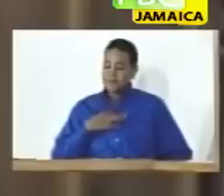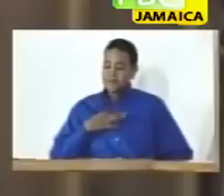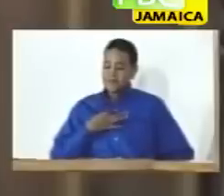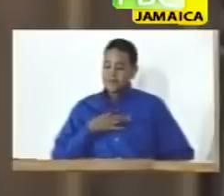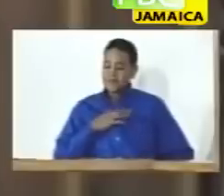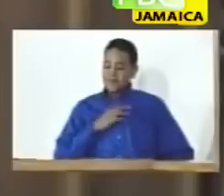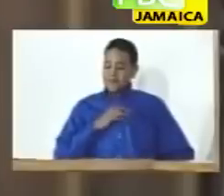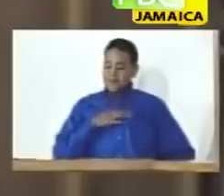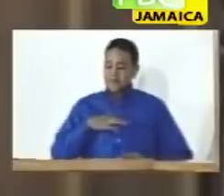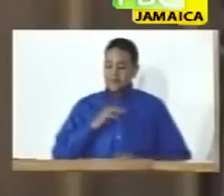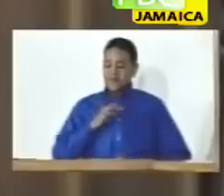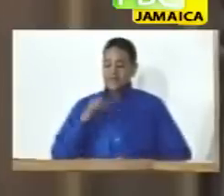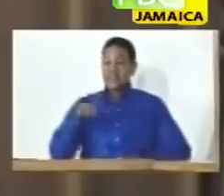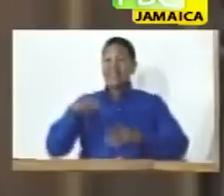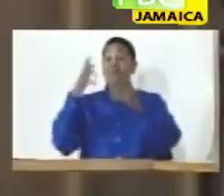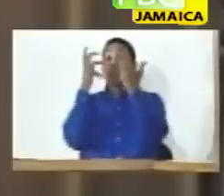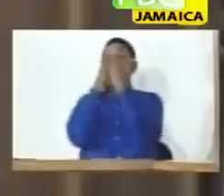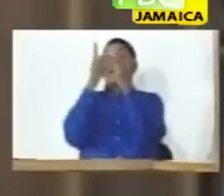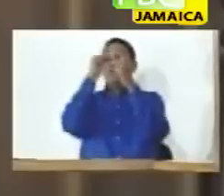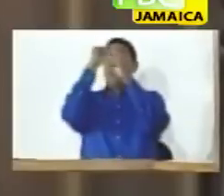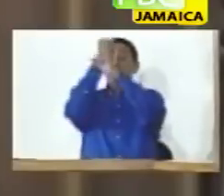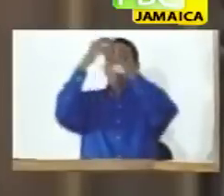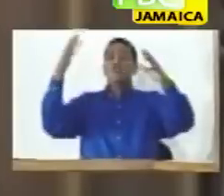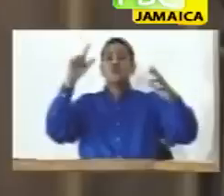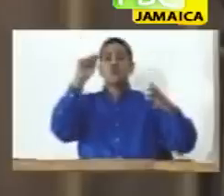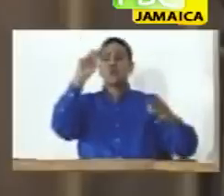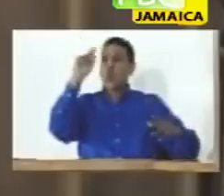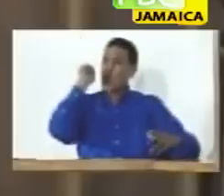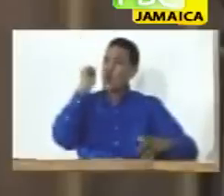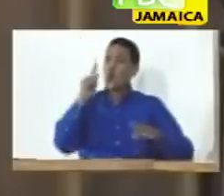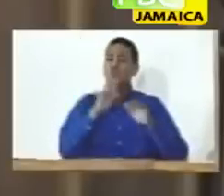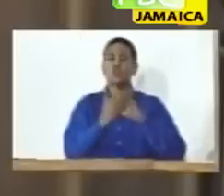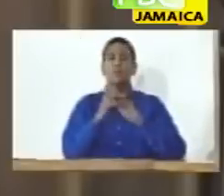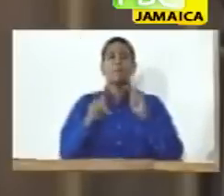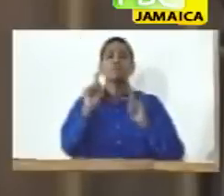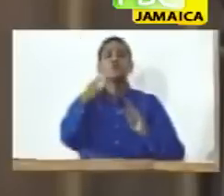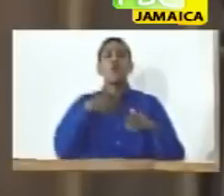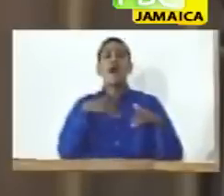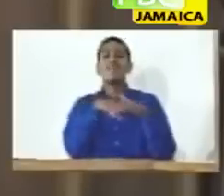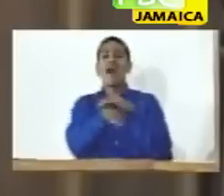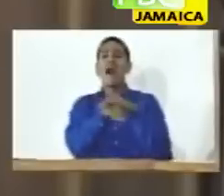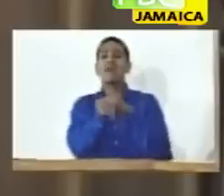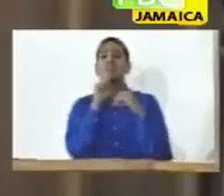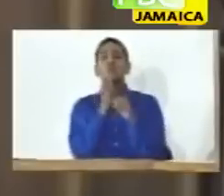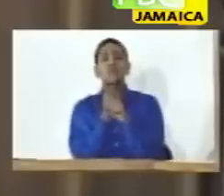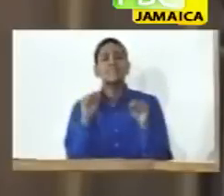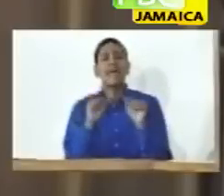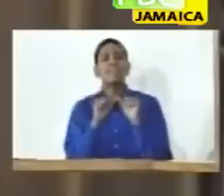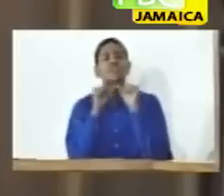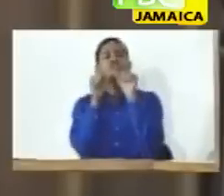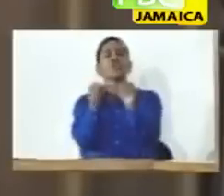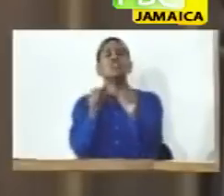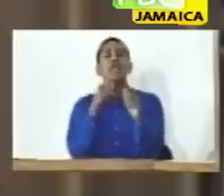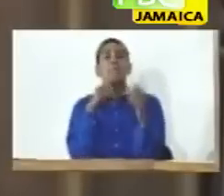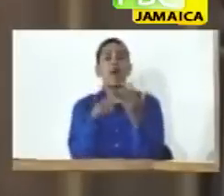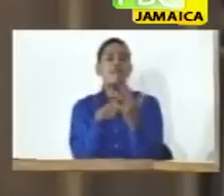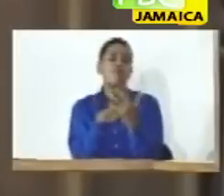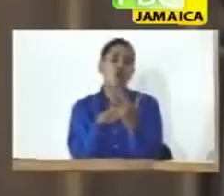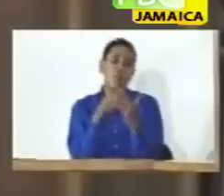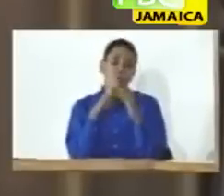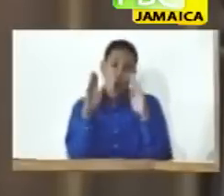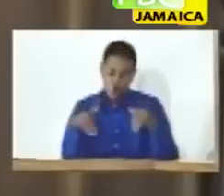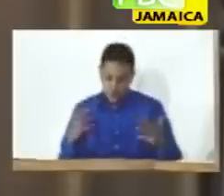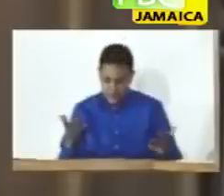In line with Vision 2030, every Jamaican should have access to safe, sustainable, and affordable housing.